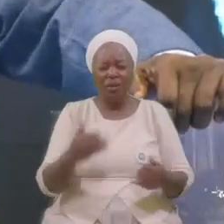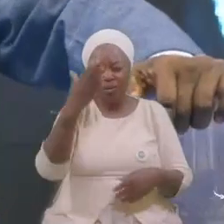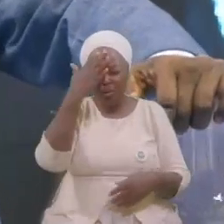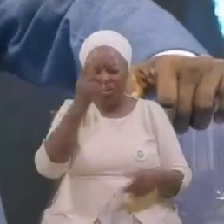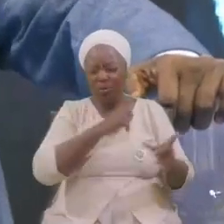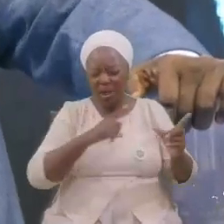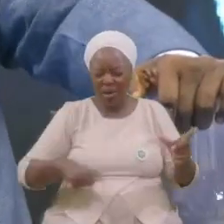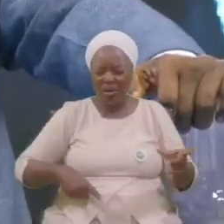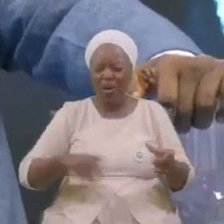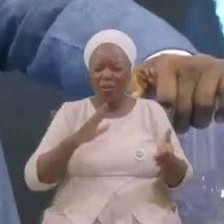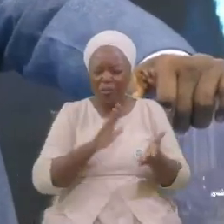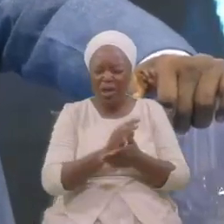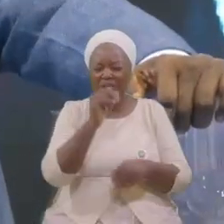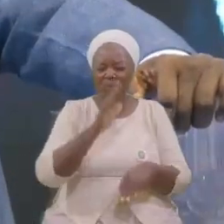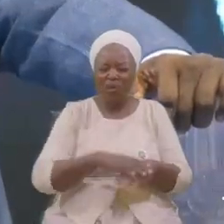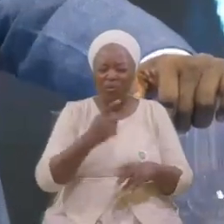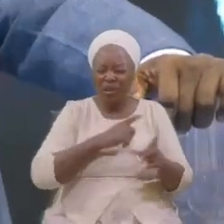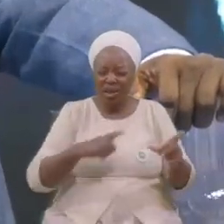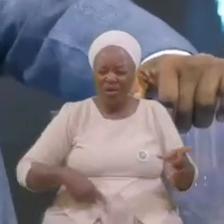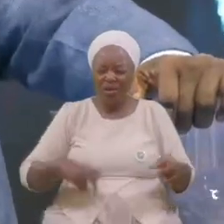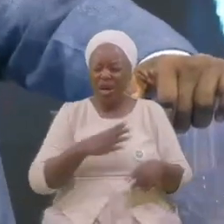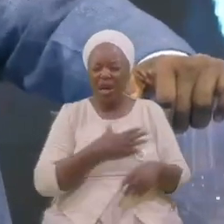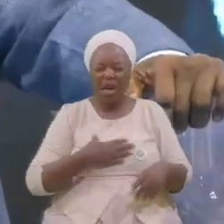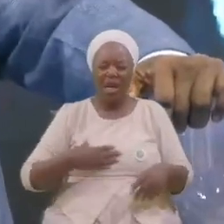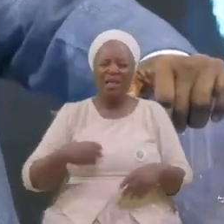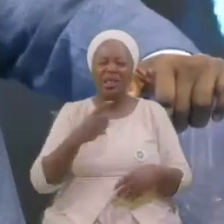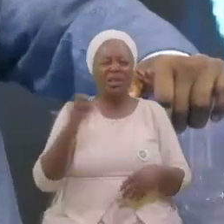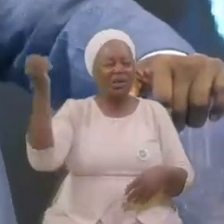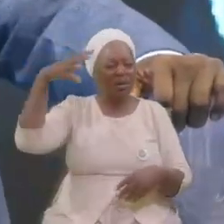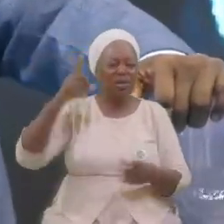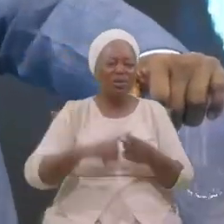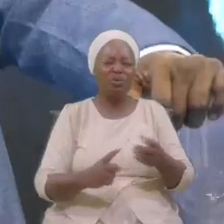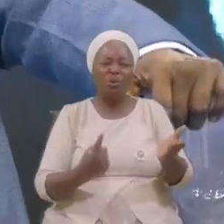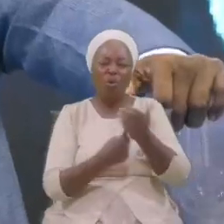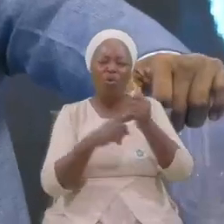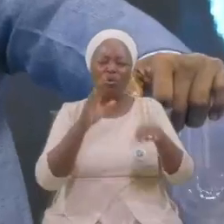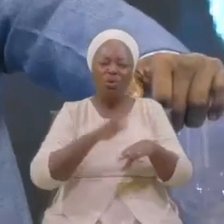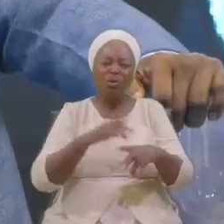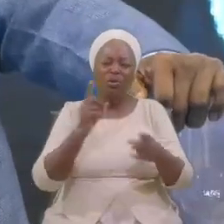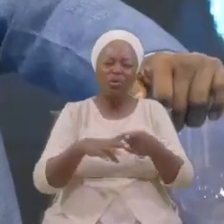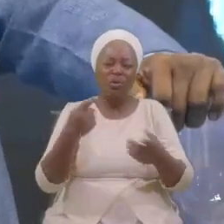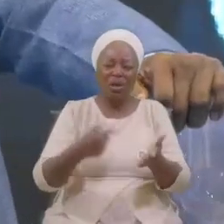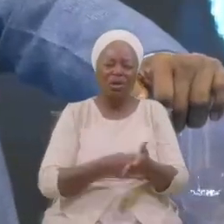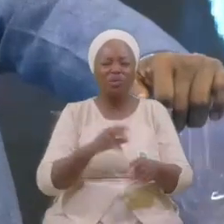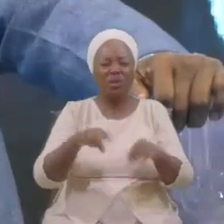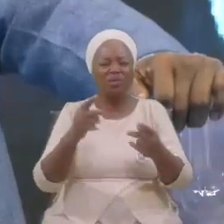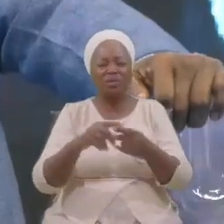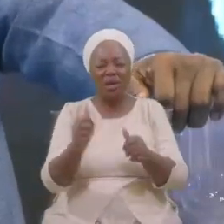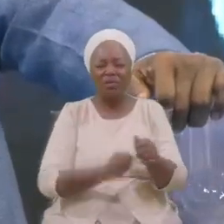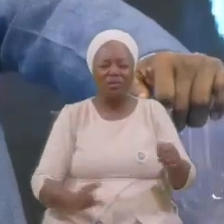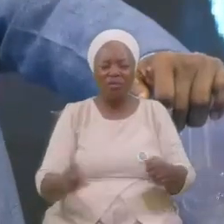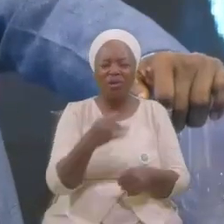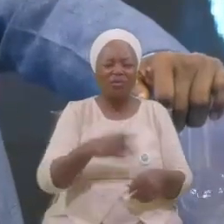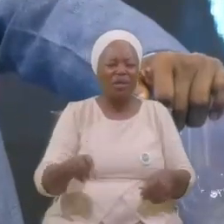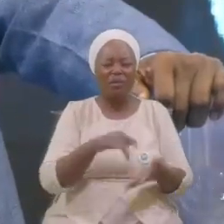Lord, and the grace to uphold the gospel grant you every one of them. Thank